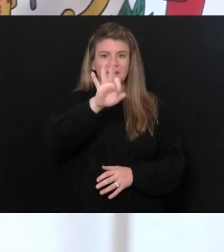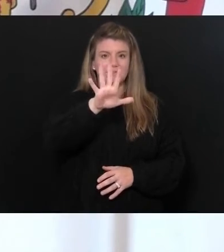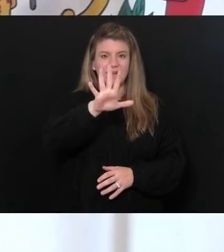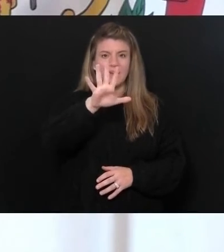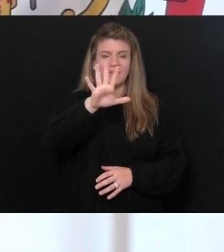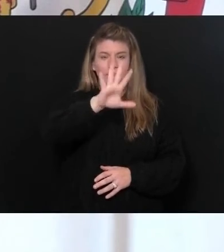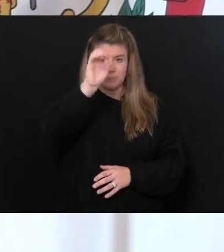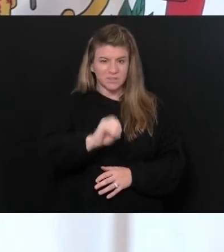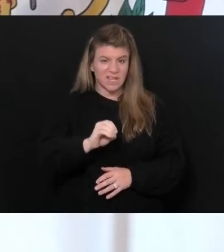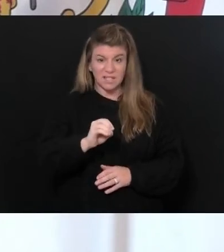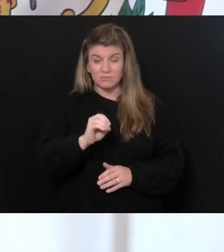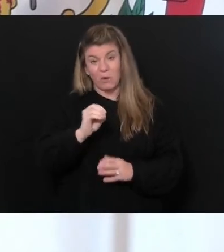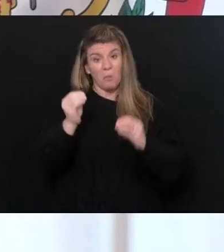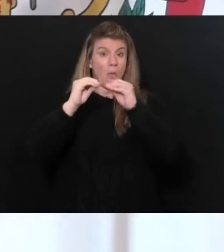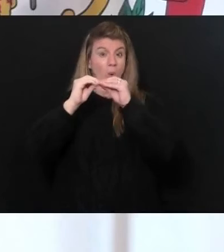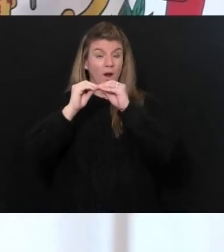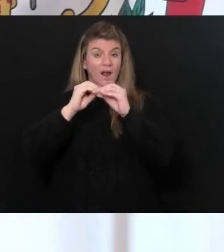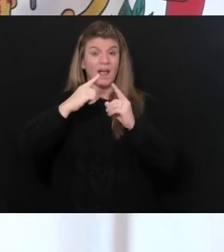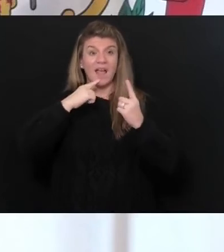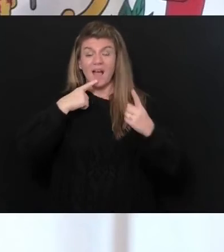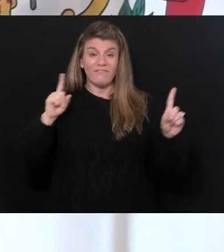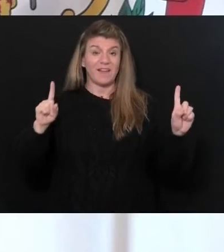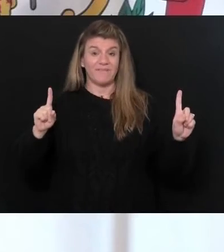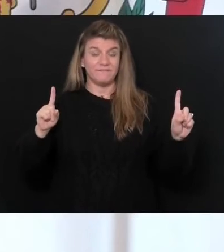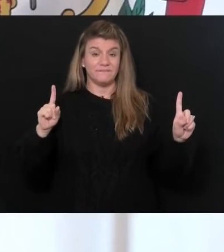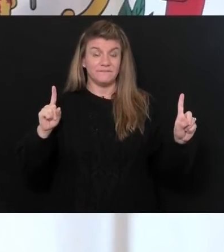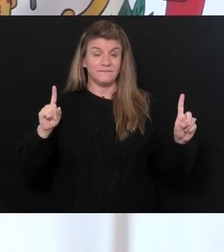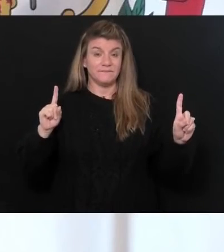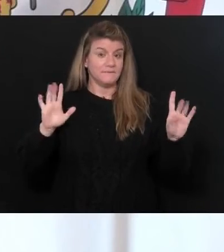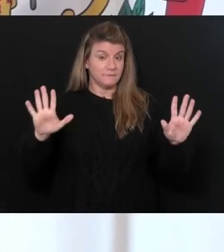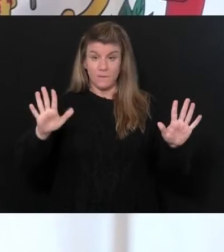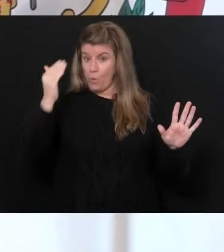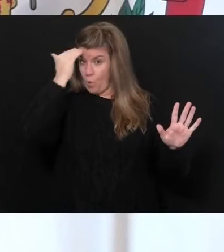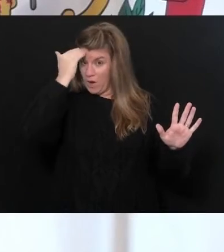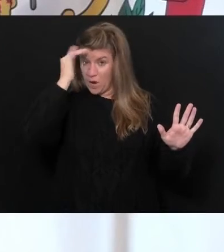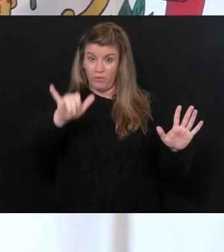95% plus effective today. We got that, okay?